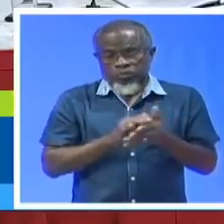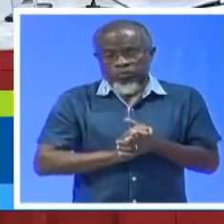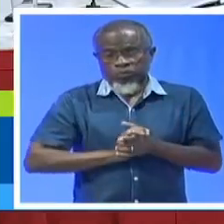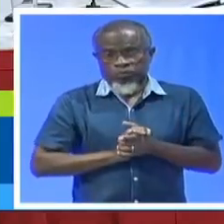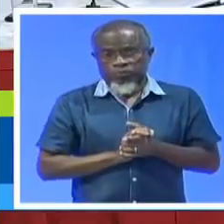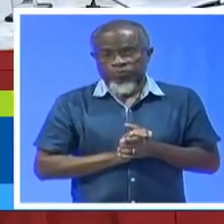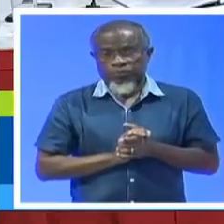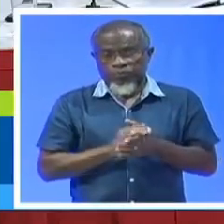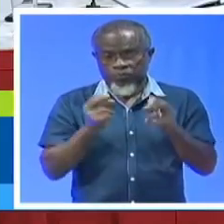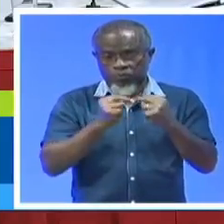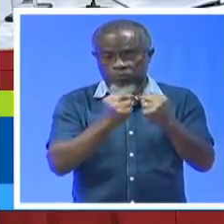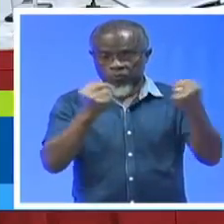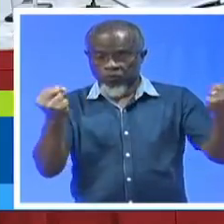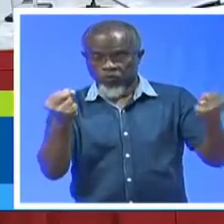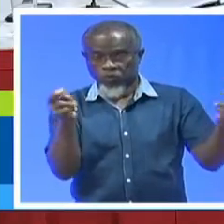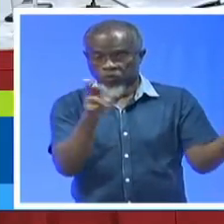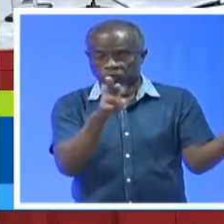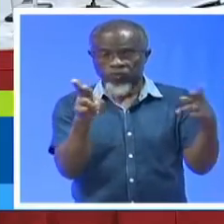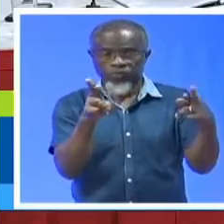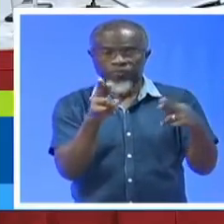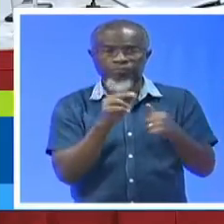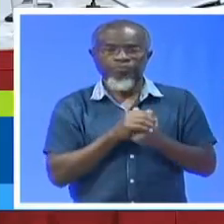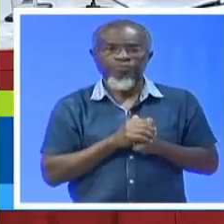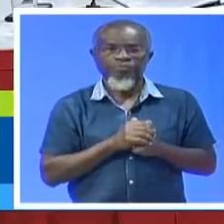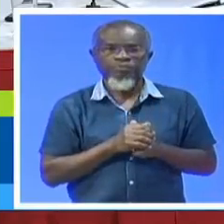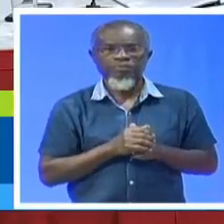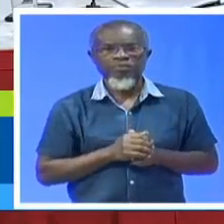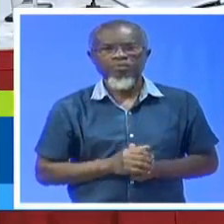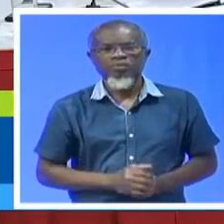Newsday for your 2 questions.